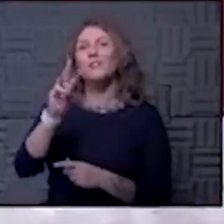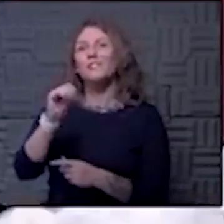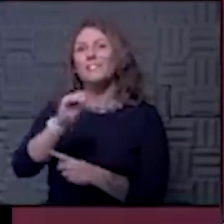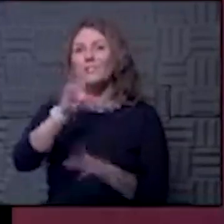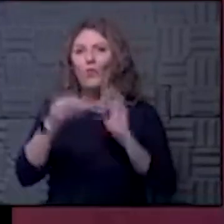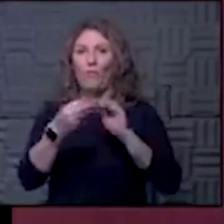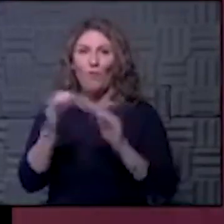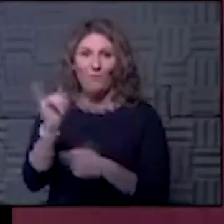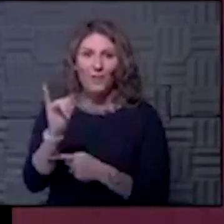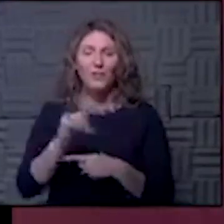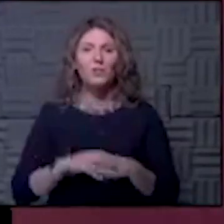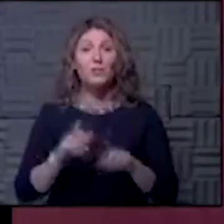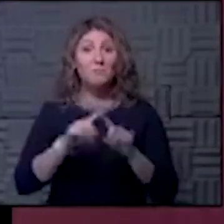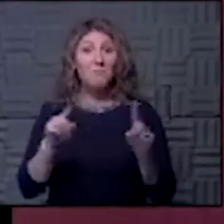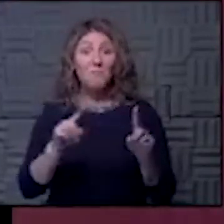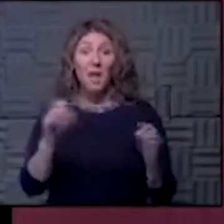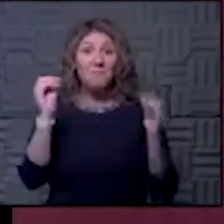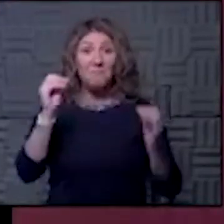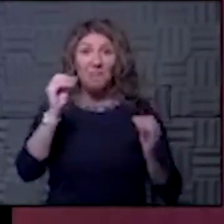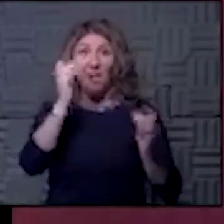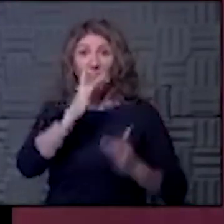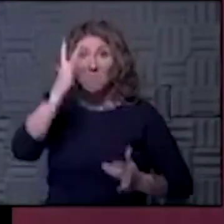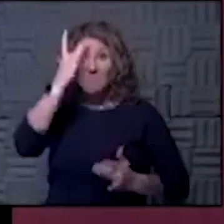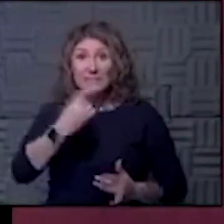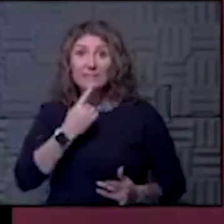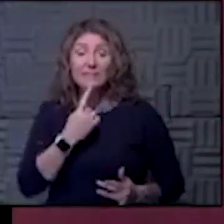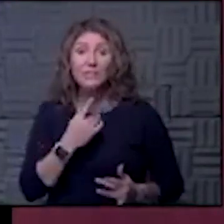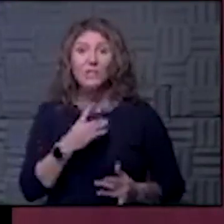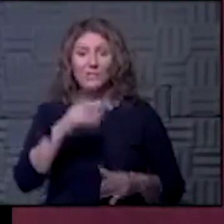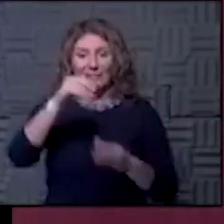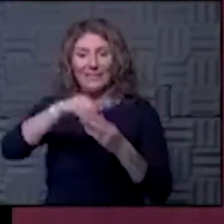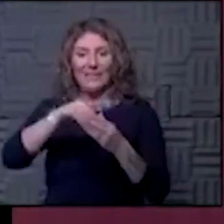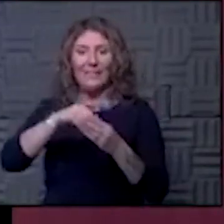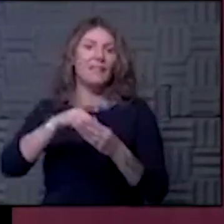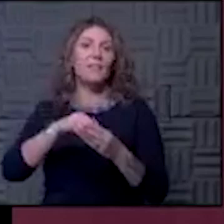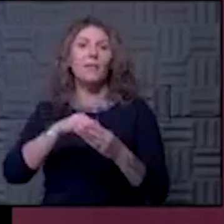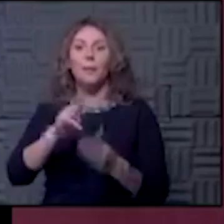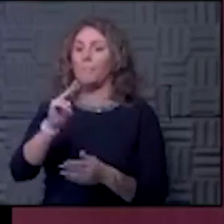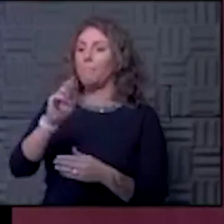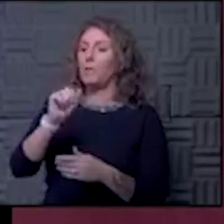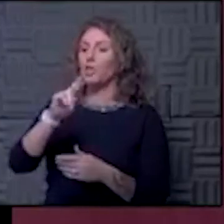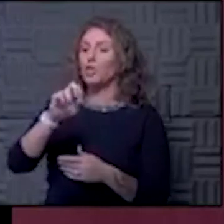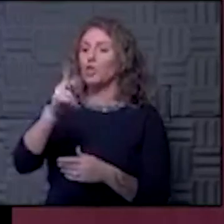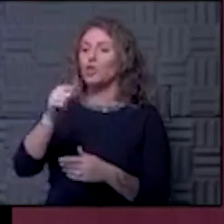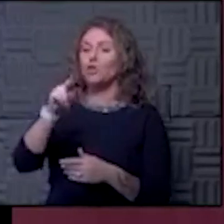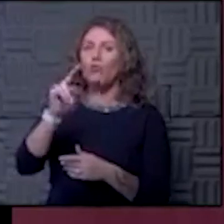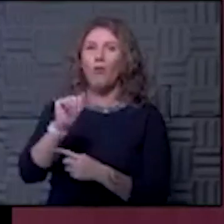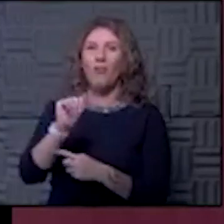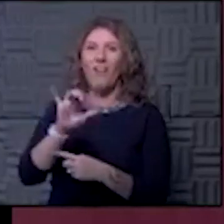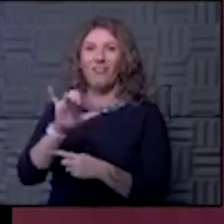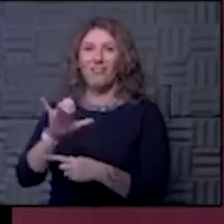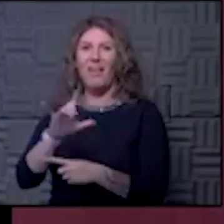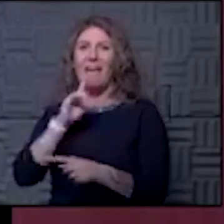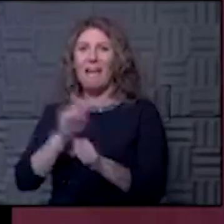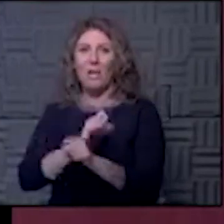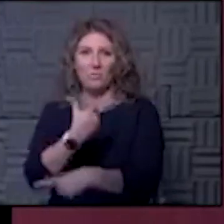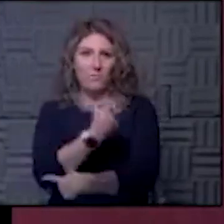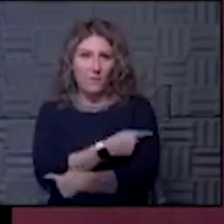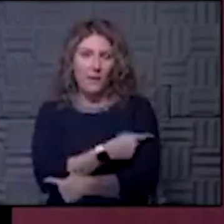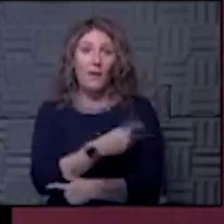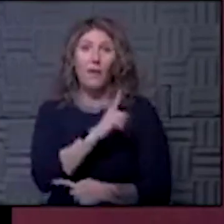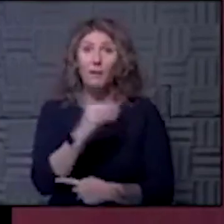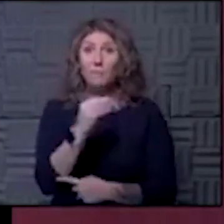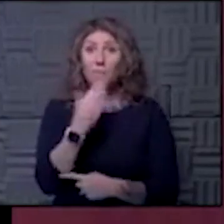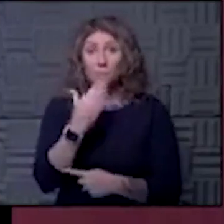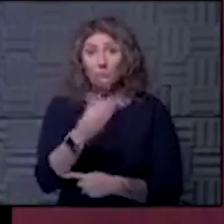infections, and none of the severe infections were in Moderna's vaccine arm. So I think that's really good news, and I